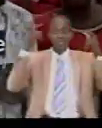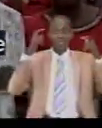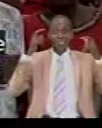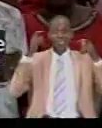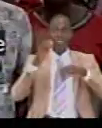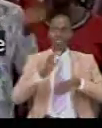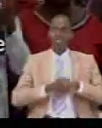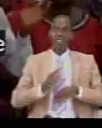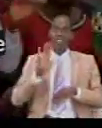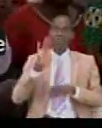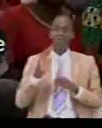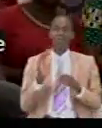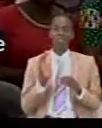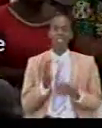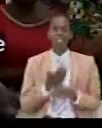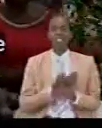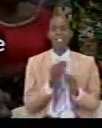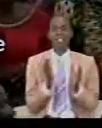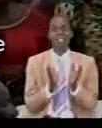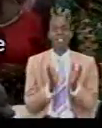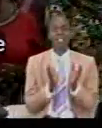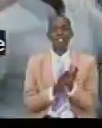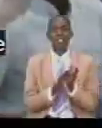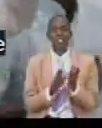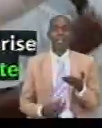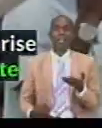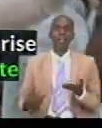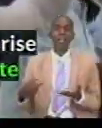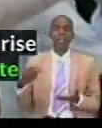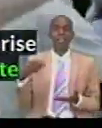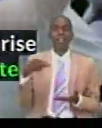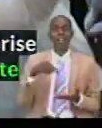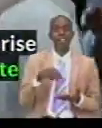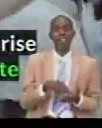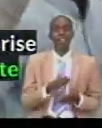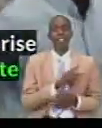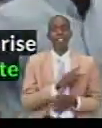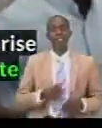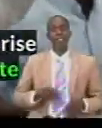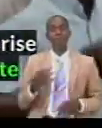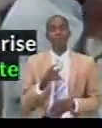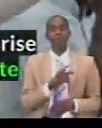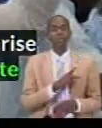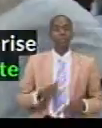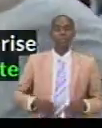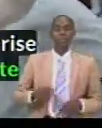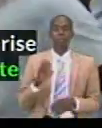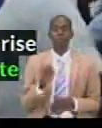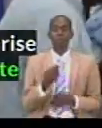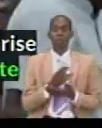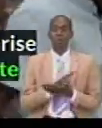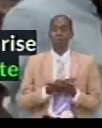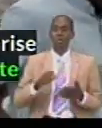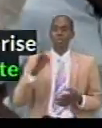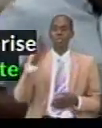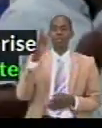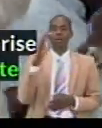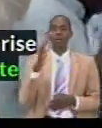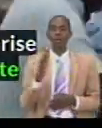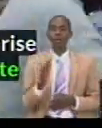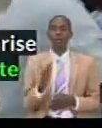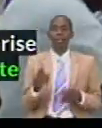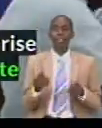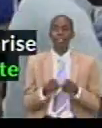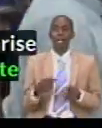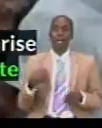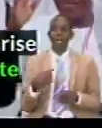Throne on our praise, arise, King of Kings, Holy